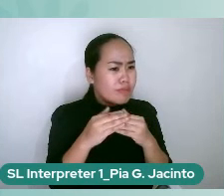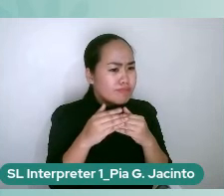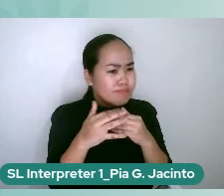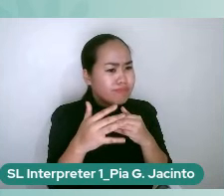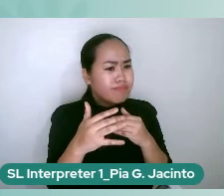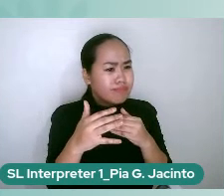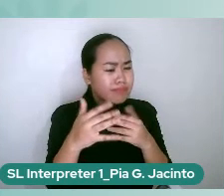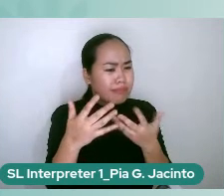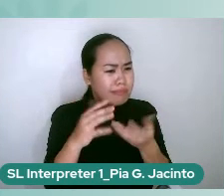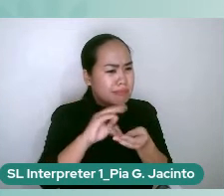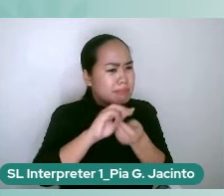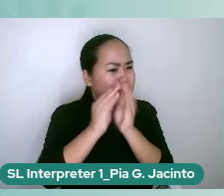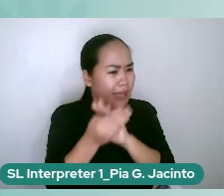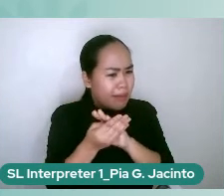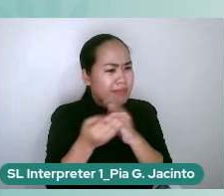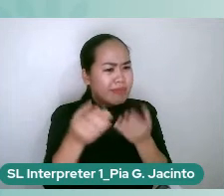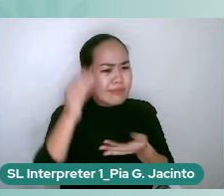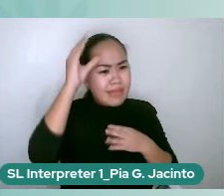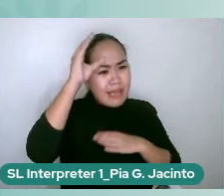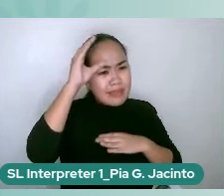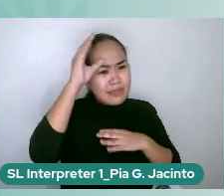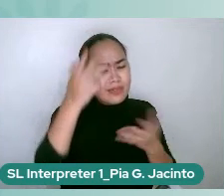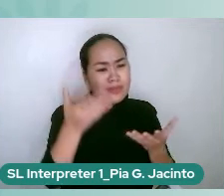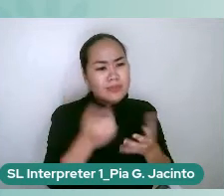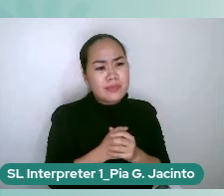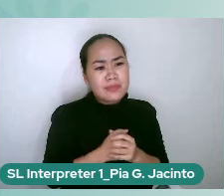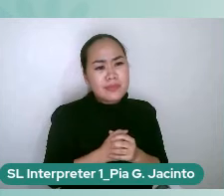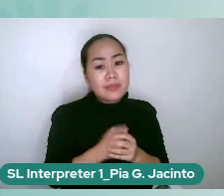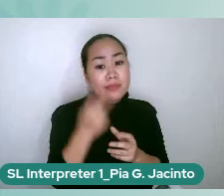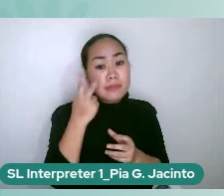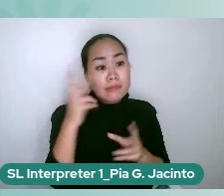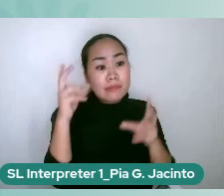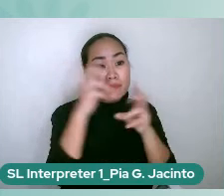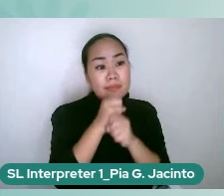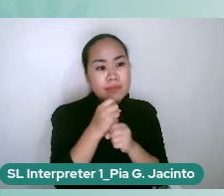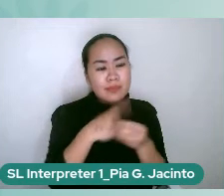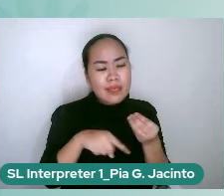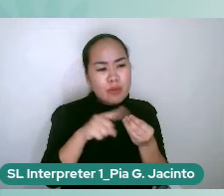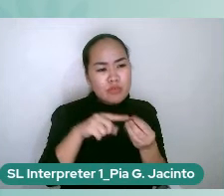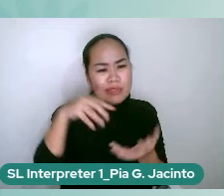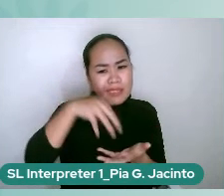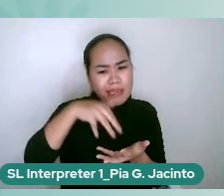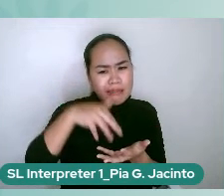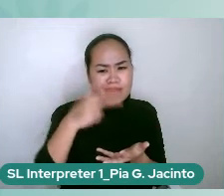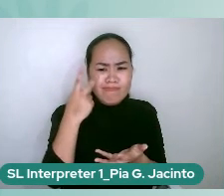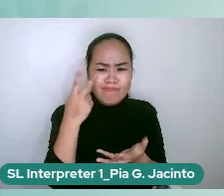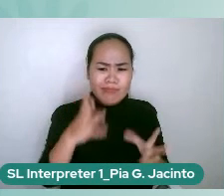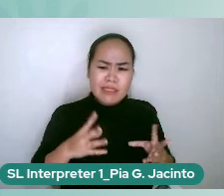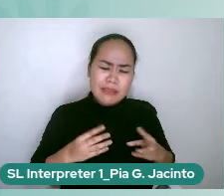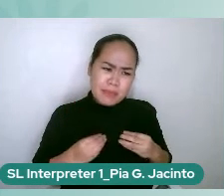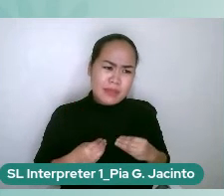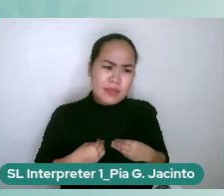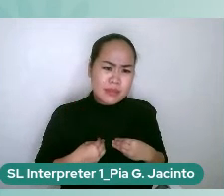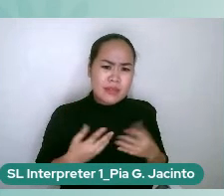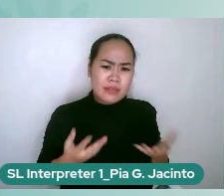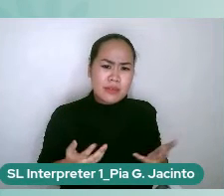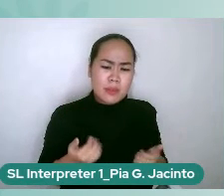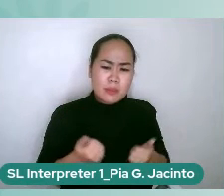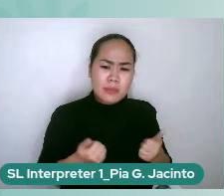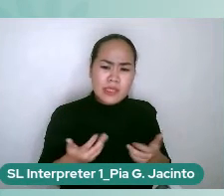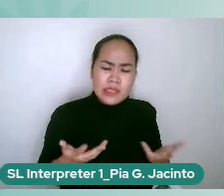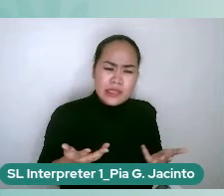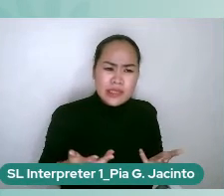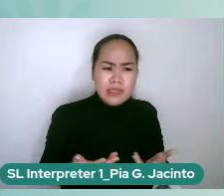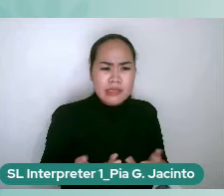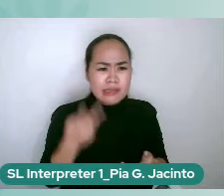about the summary of studies looking at acceptability, and generally it was found that offering self-sampling